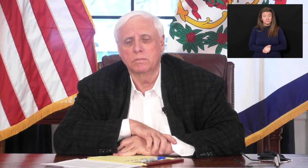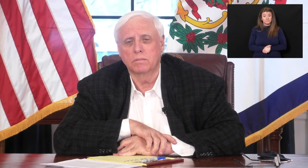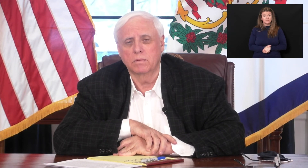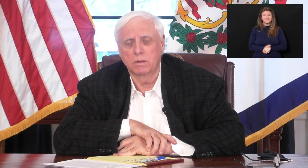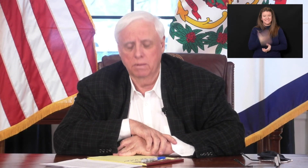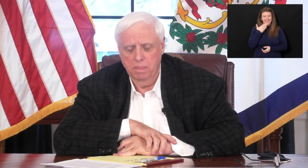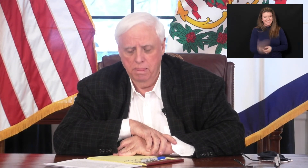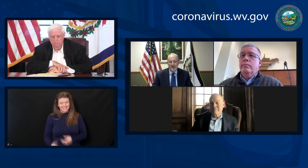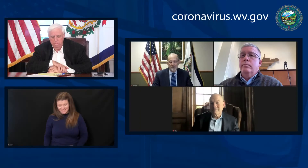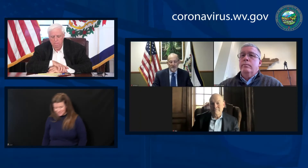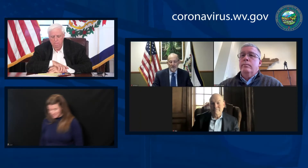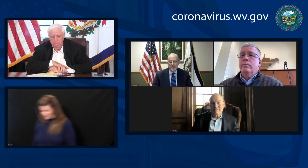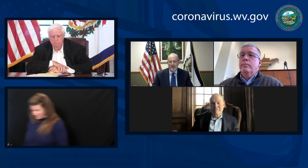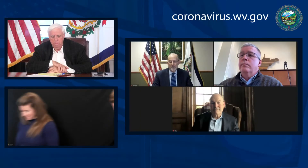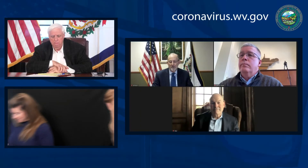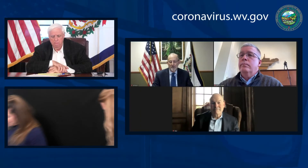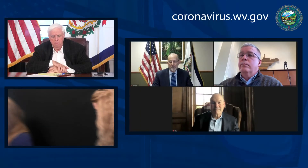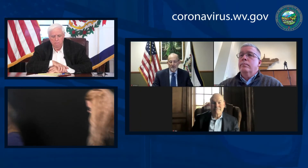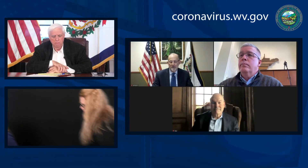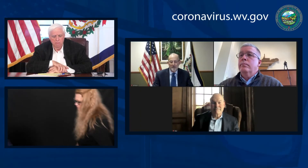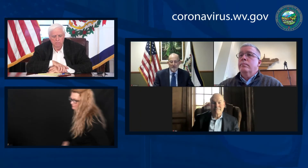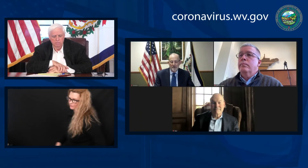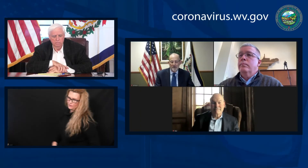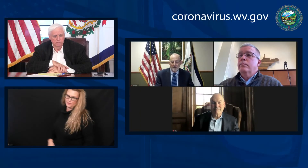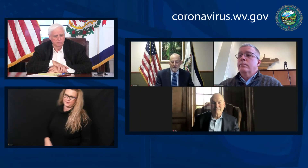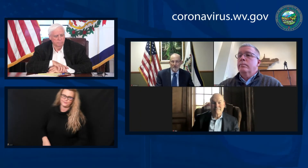All right, thank you, June. Next is Jeanette Dill with the AP.